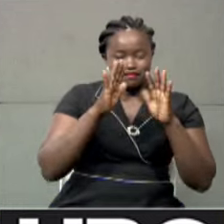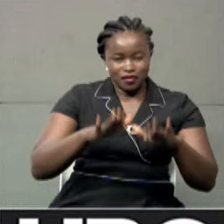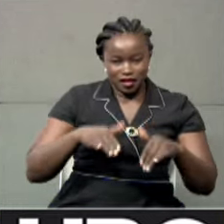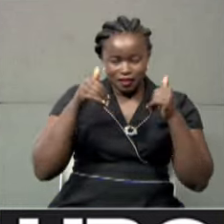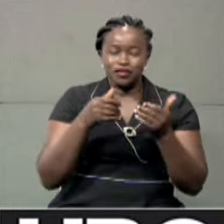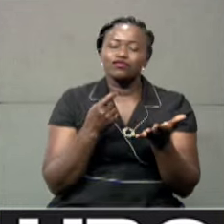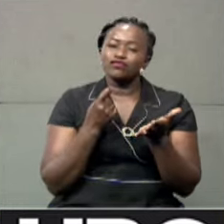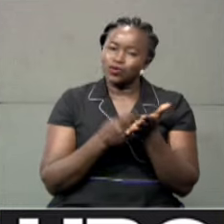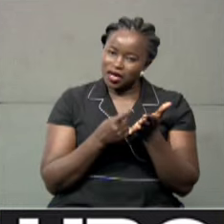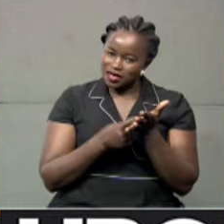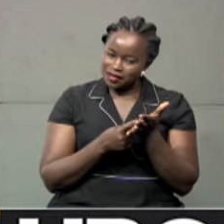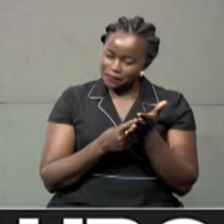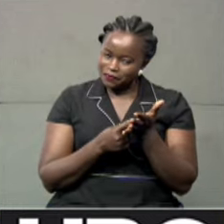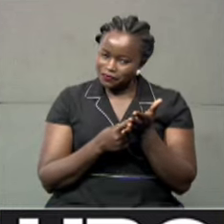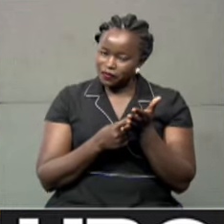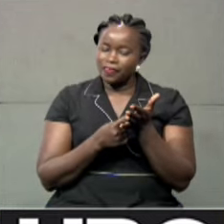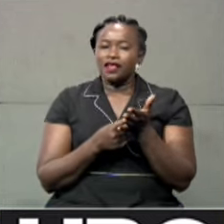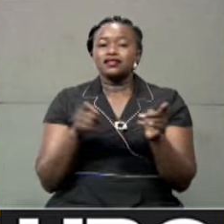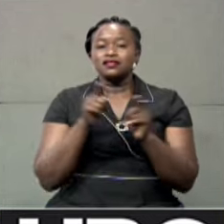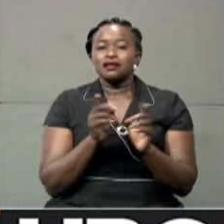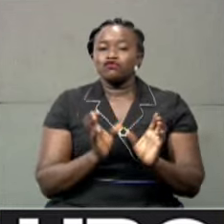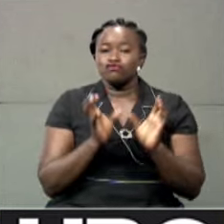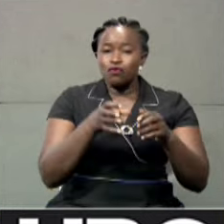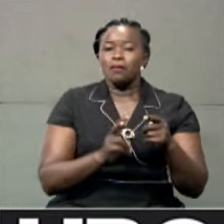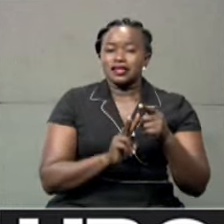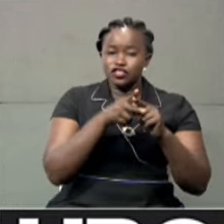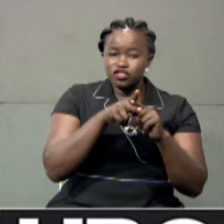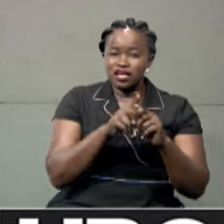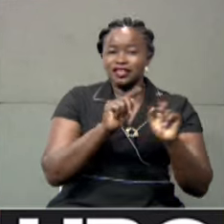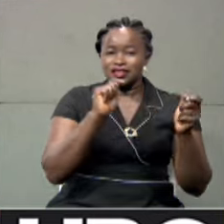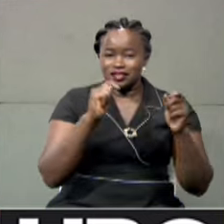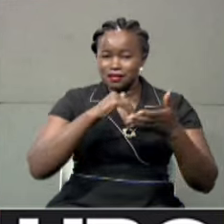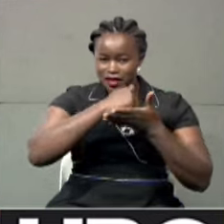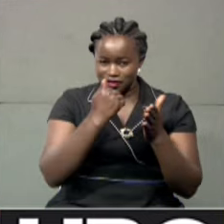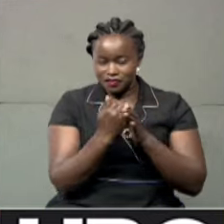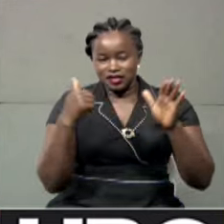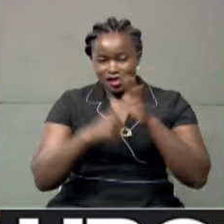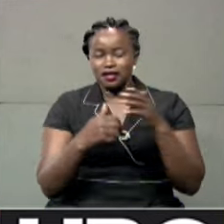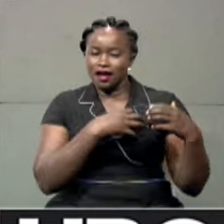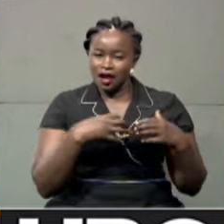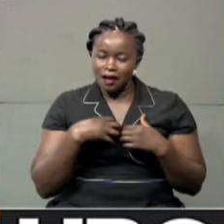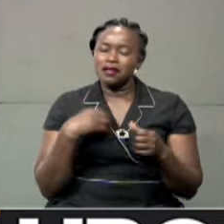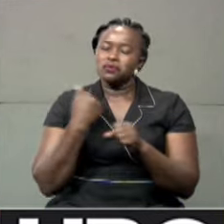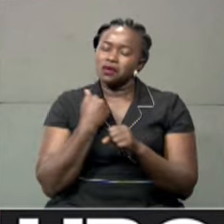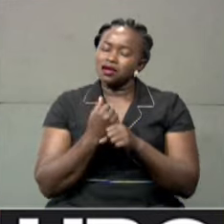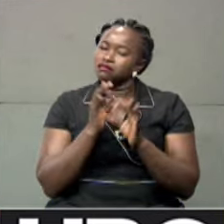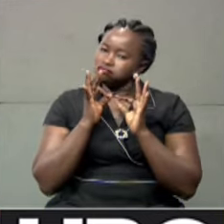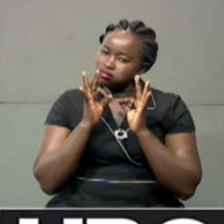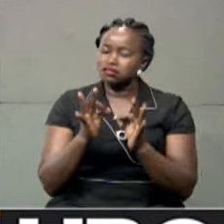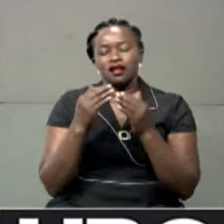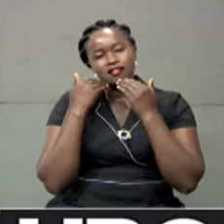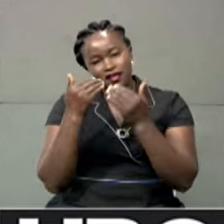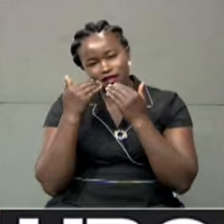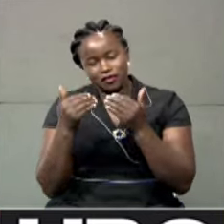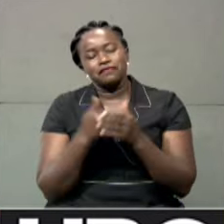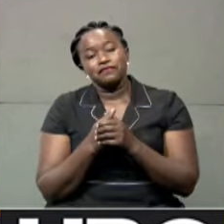Uganda. I want to thank the Engineering Brigade that has done a good job. Thank you, and I want